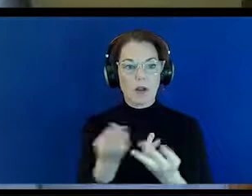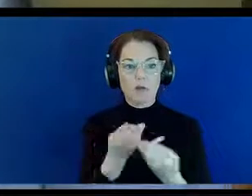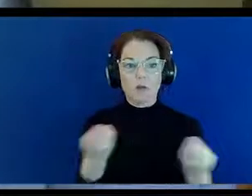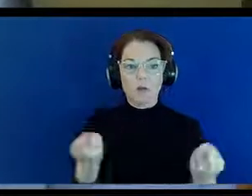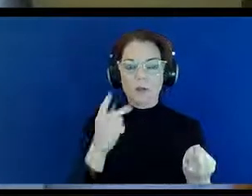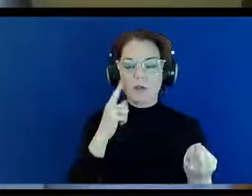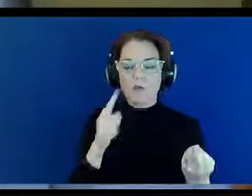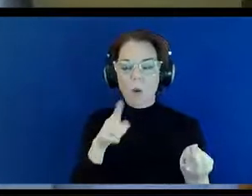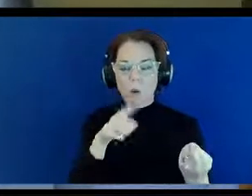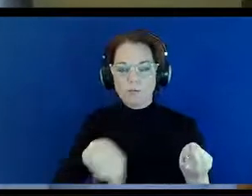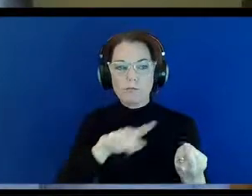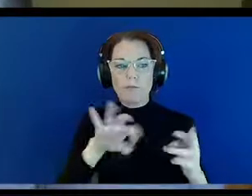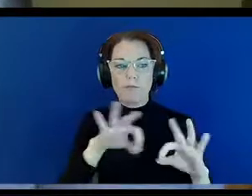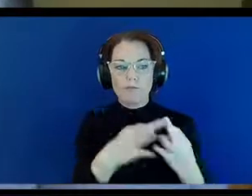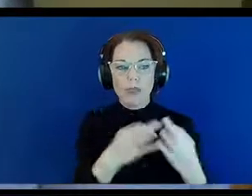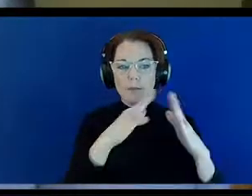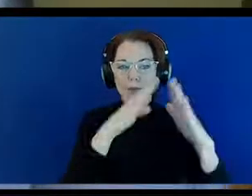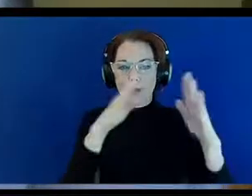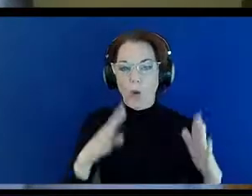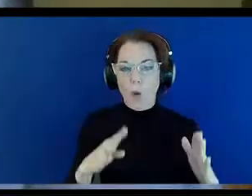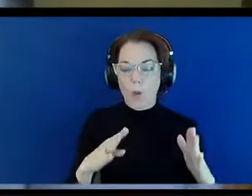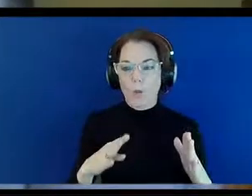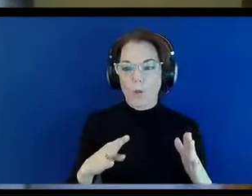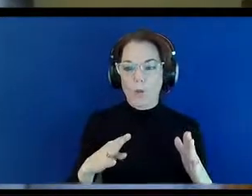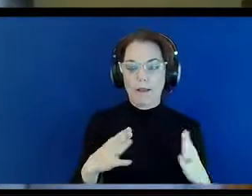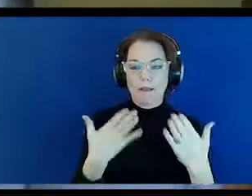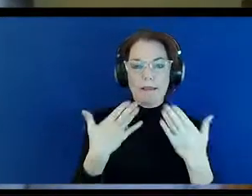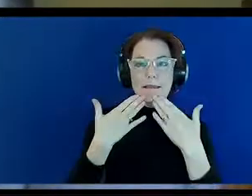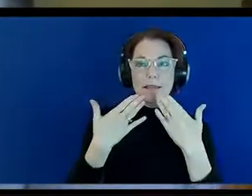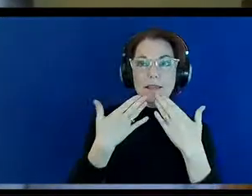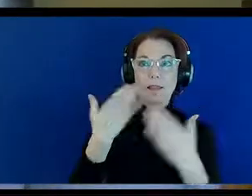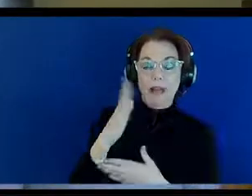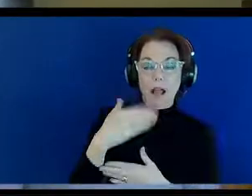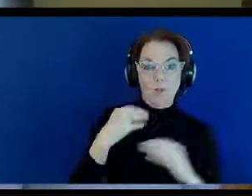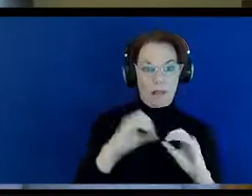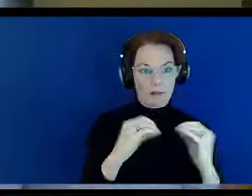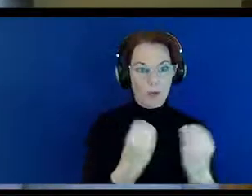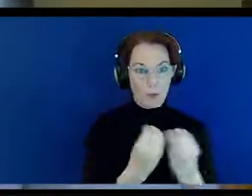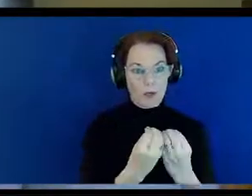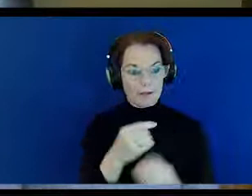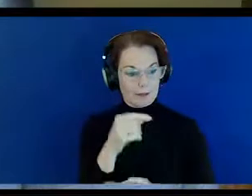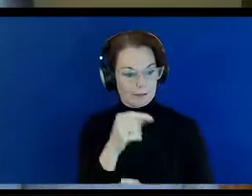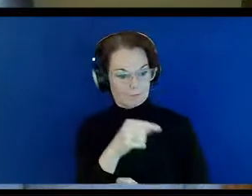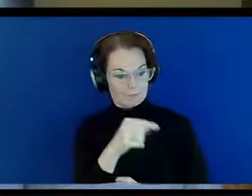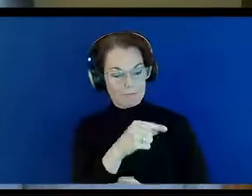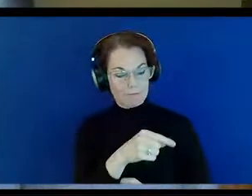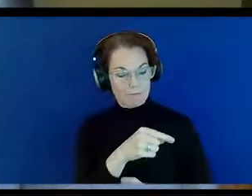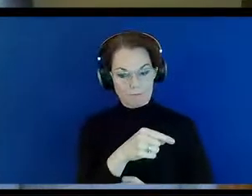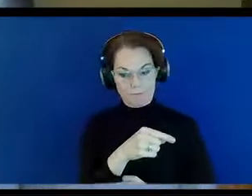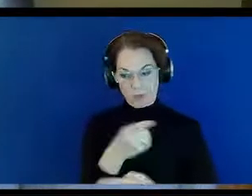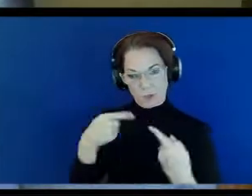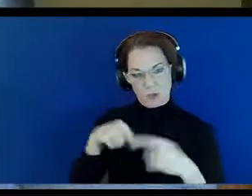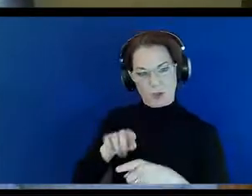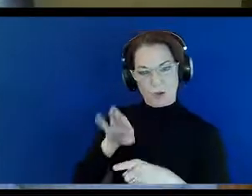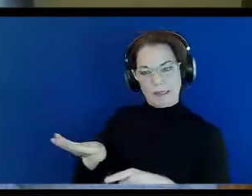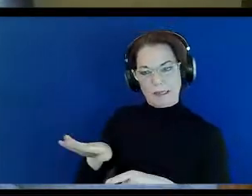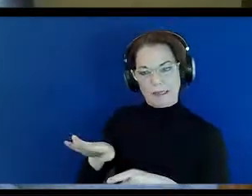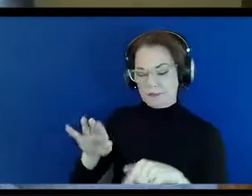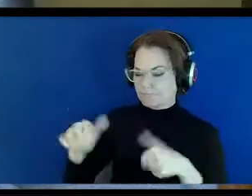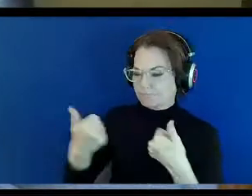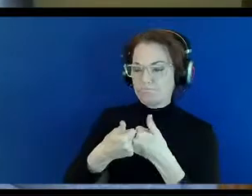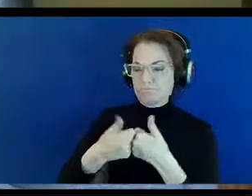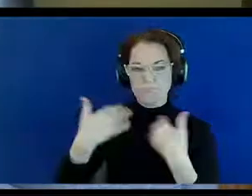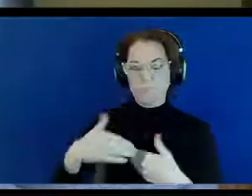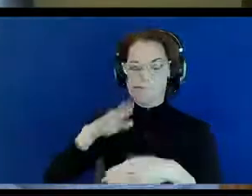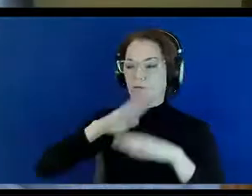for his home. Thank God there was an organization, however, that was there during the most challenging and